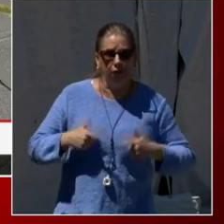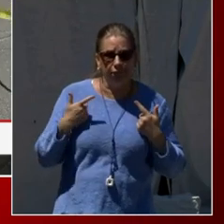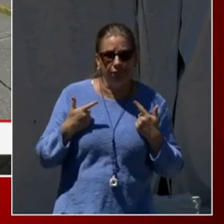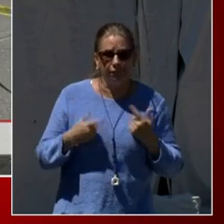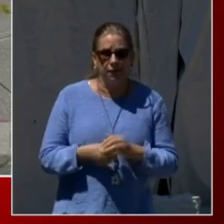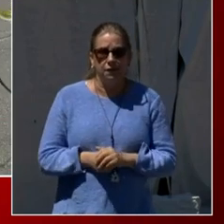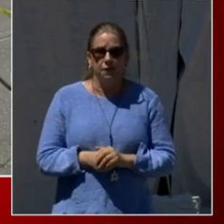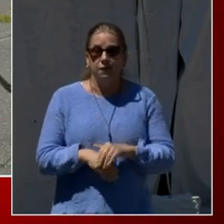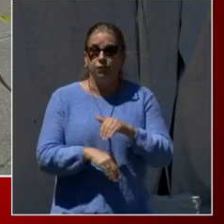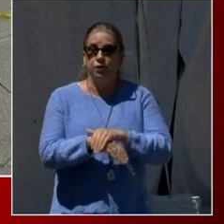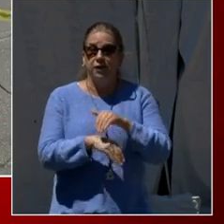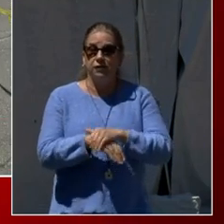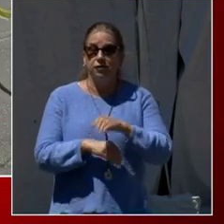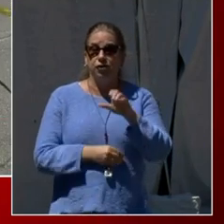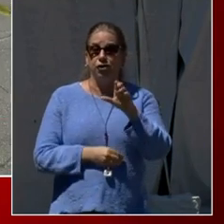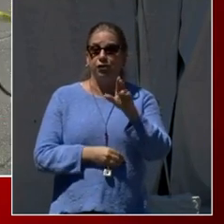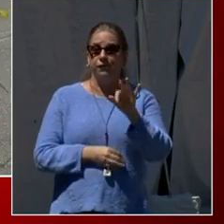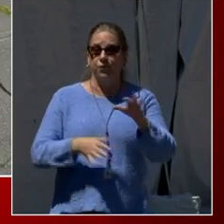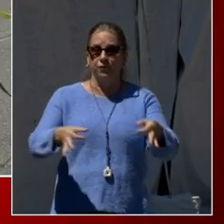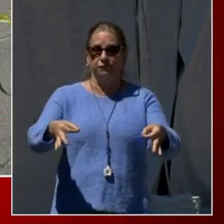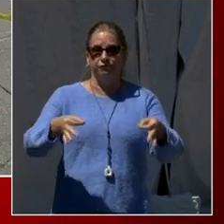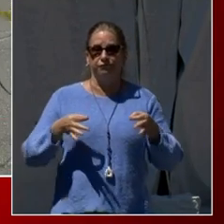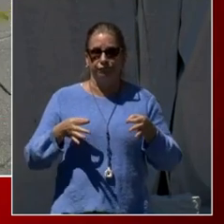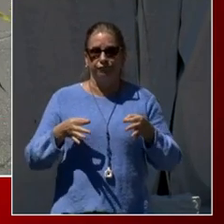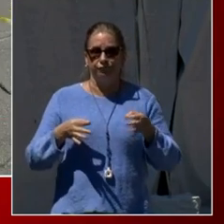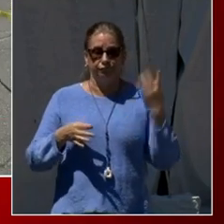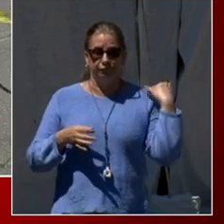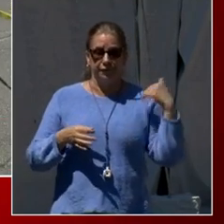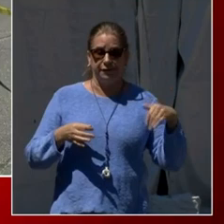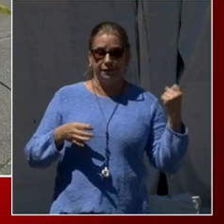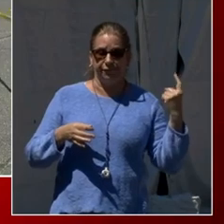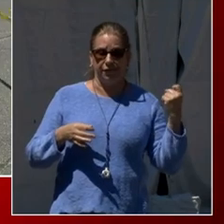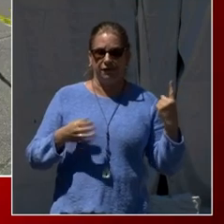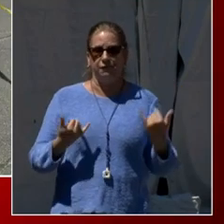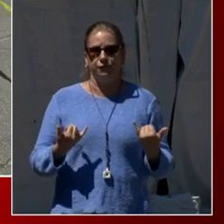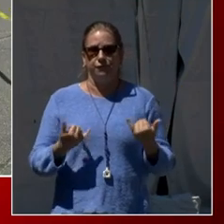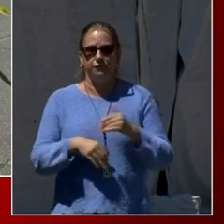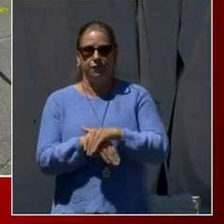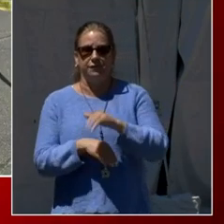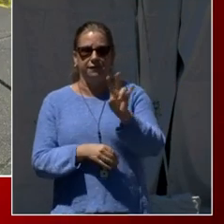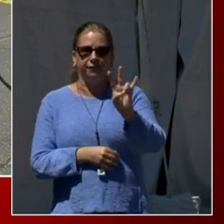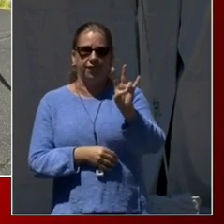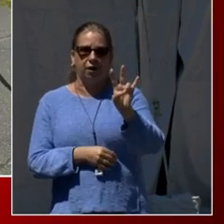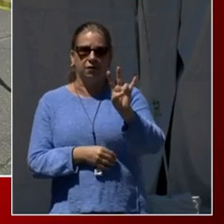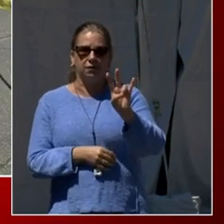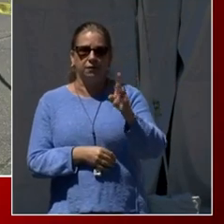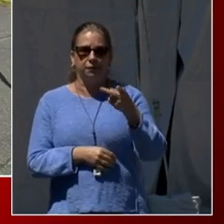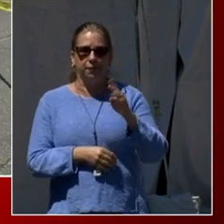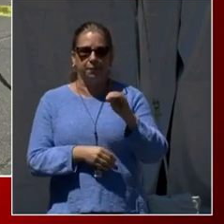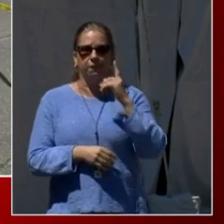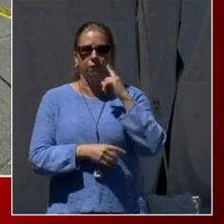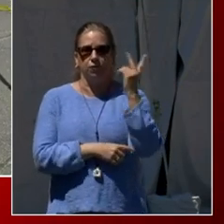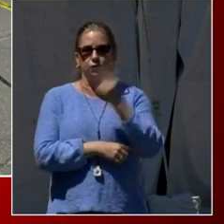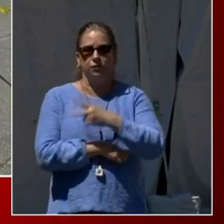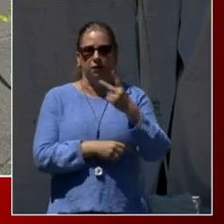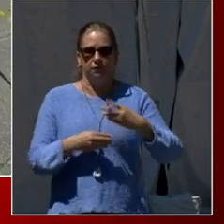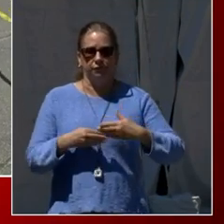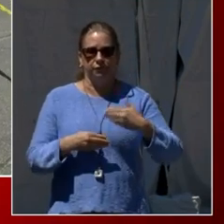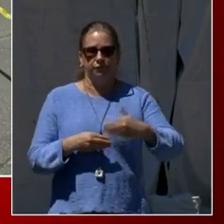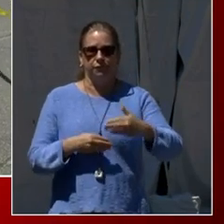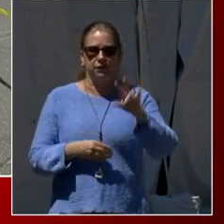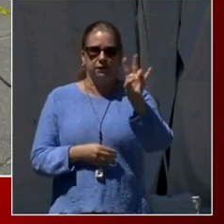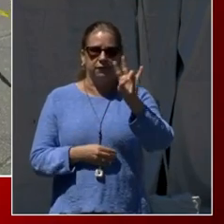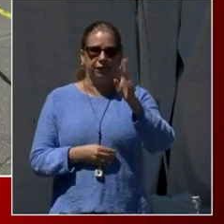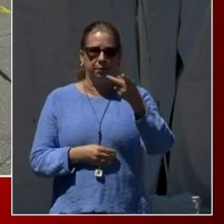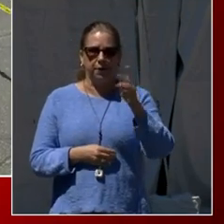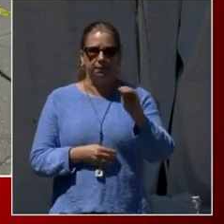7 p.m. and will run for 2 days. With that said, I'm going to hand it over to Chief